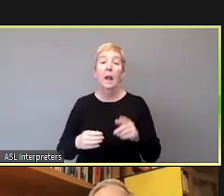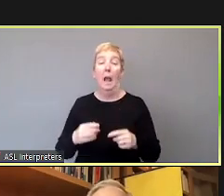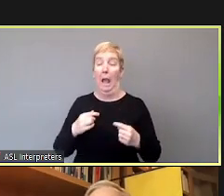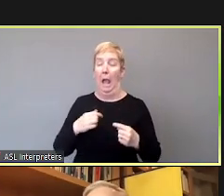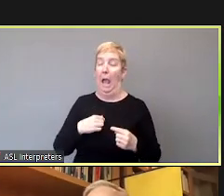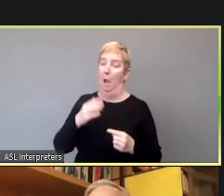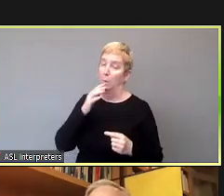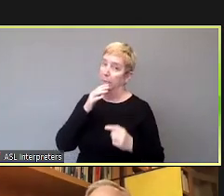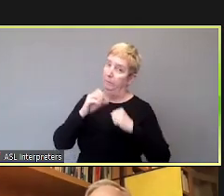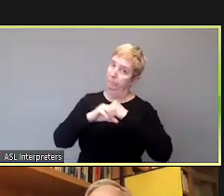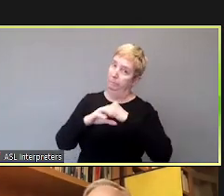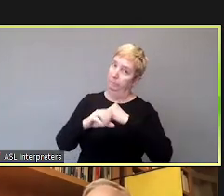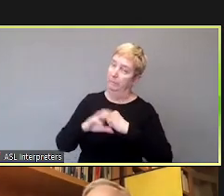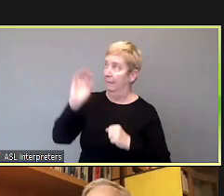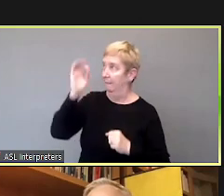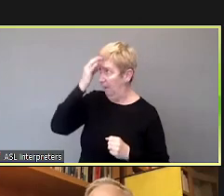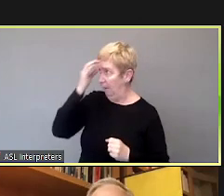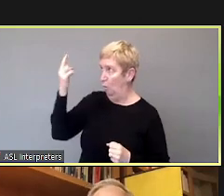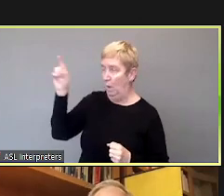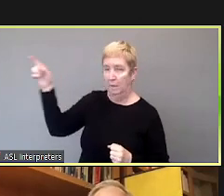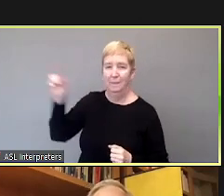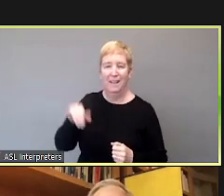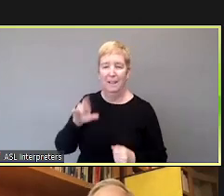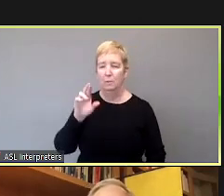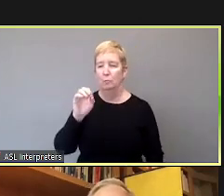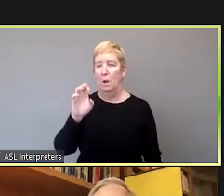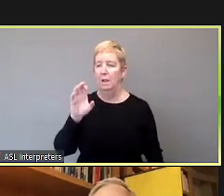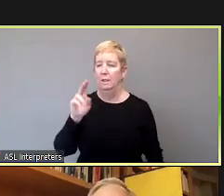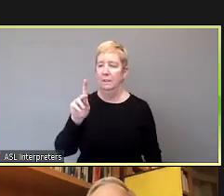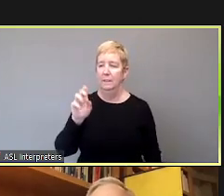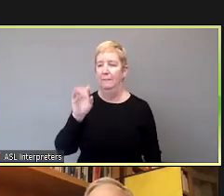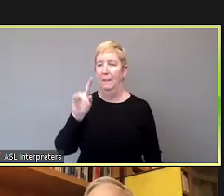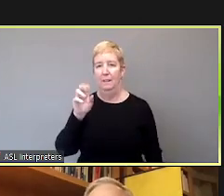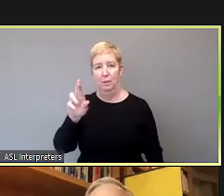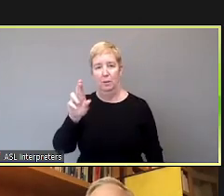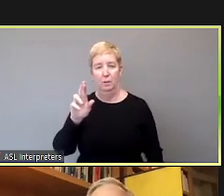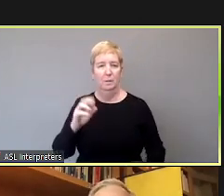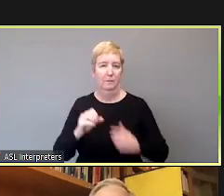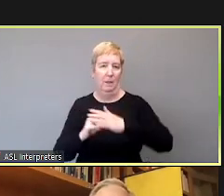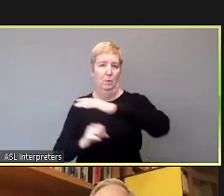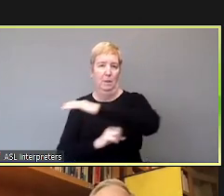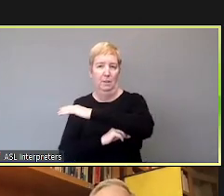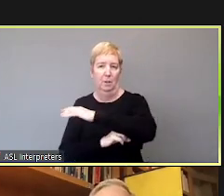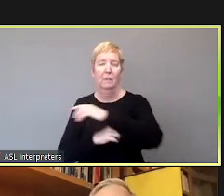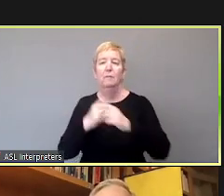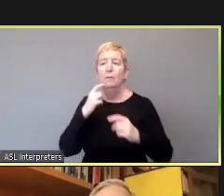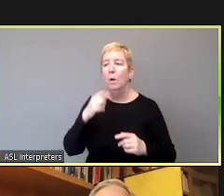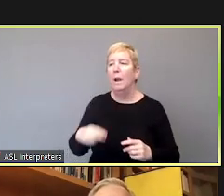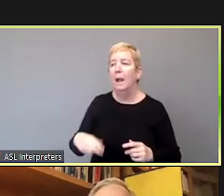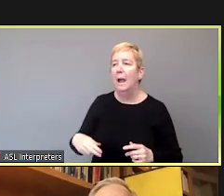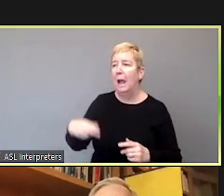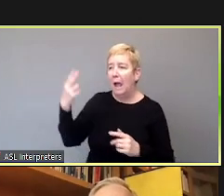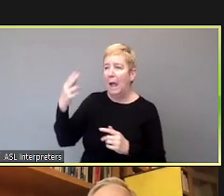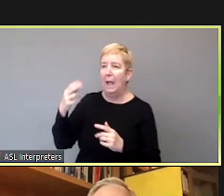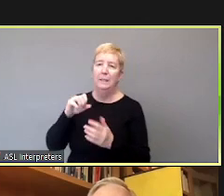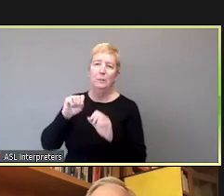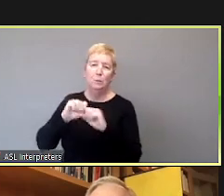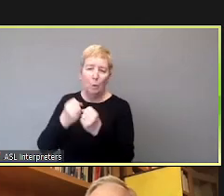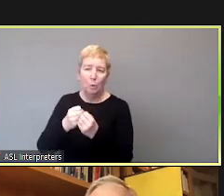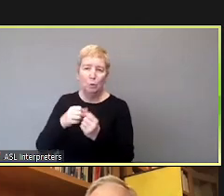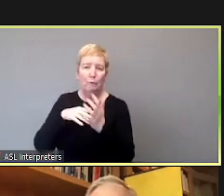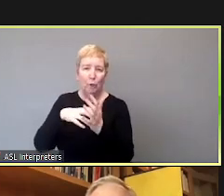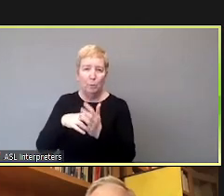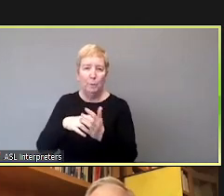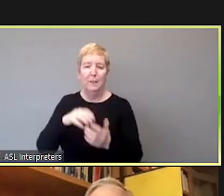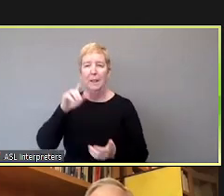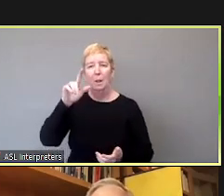is a program that we're doing with the Rockefeller Foundation for high SVI, low income zip codes. But let's just say you want to